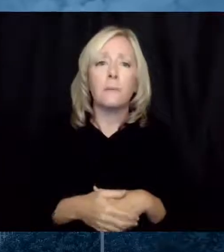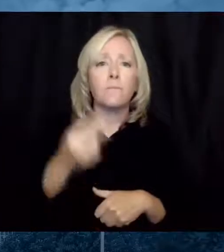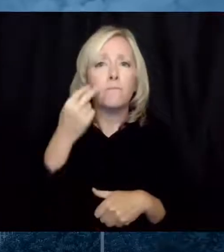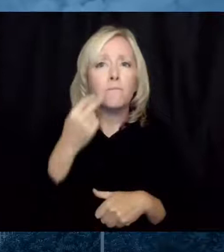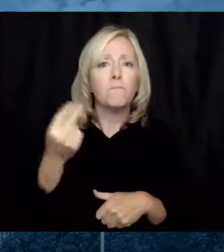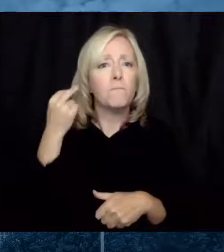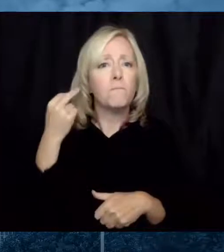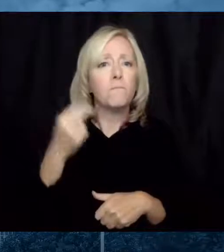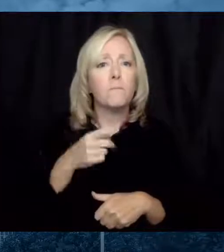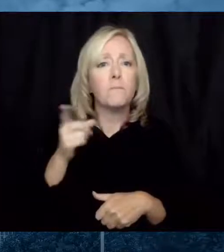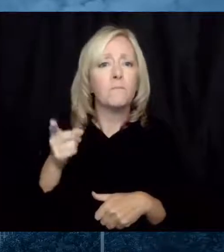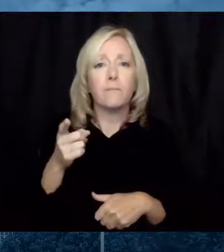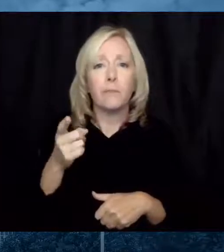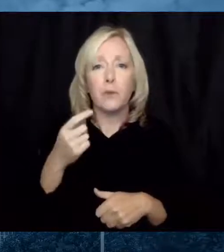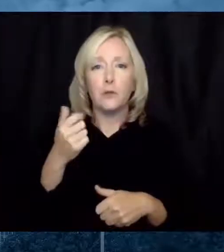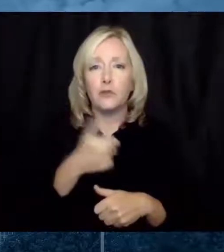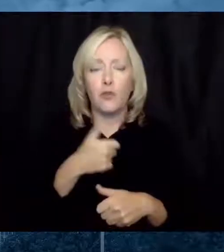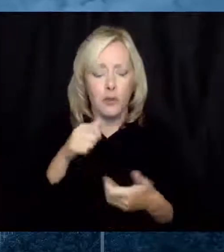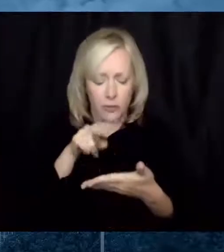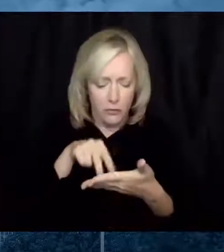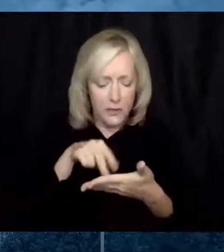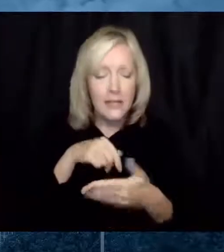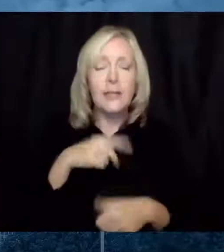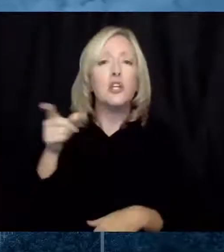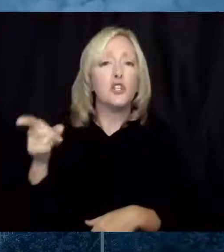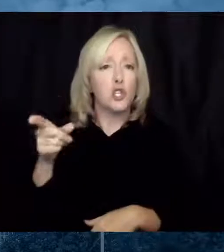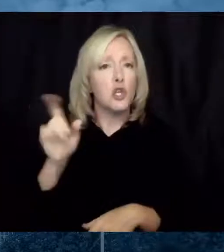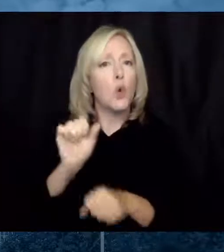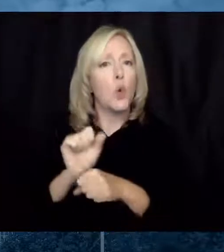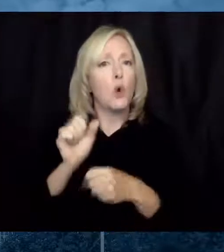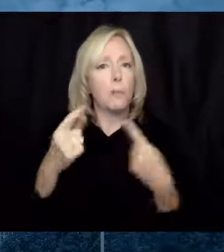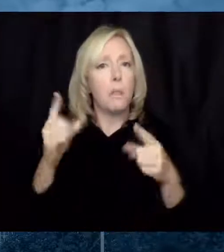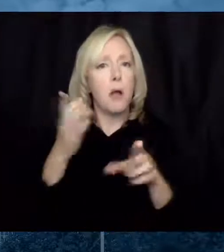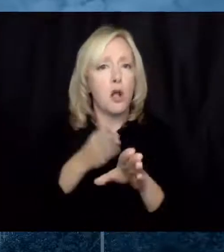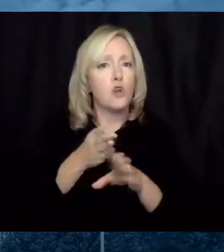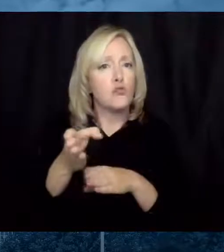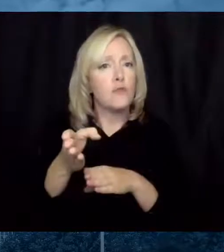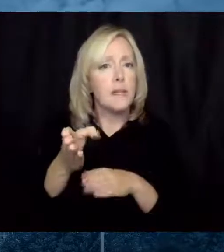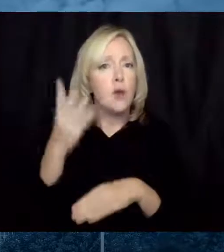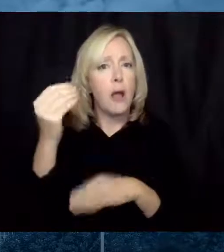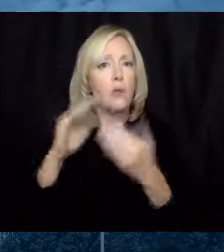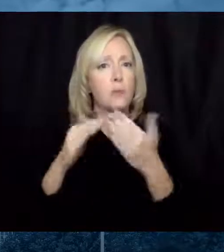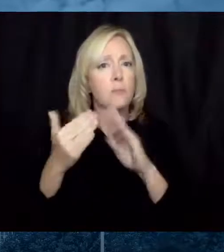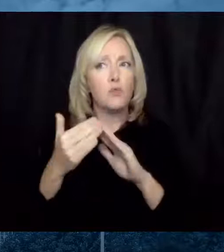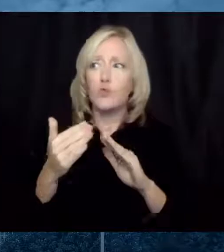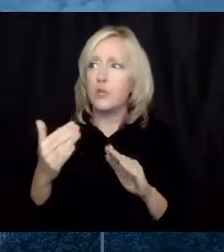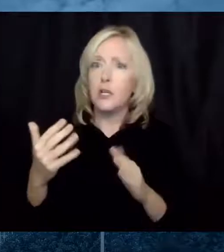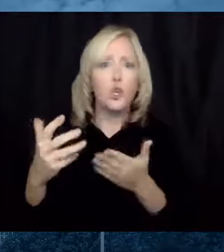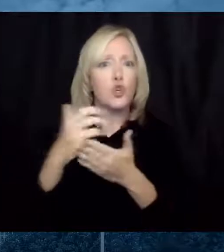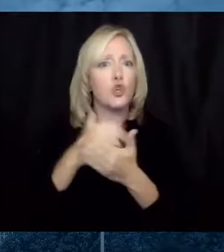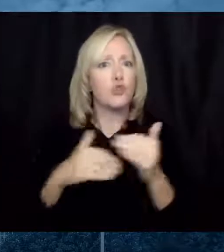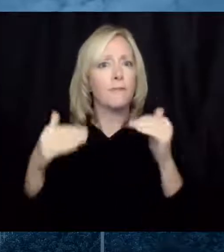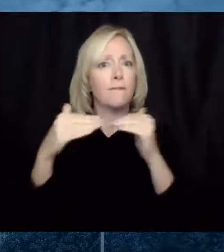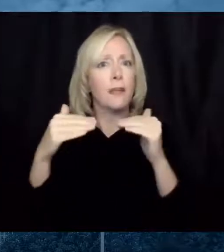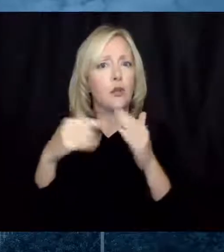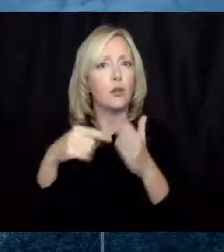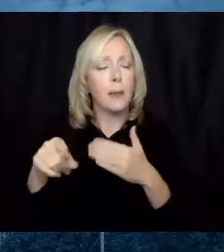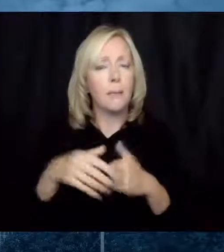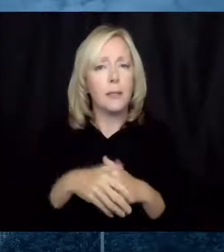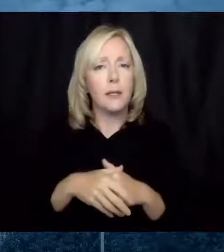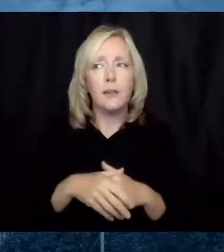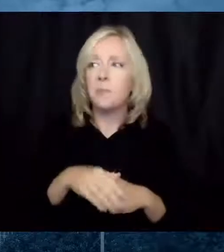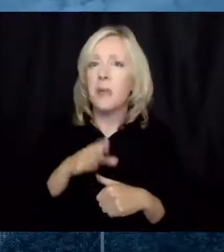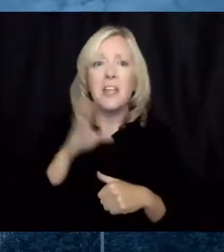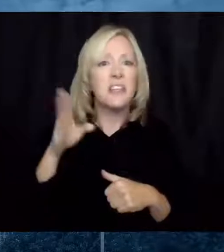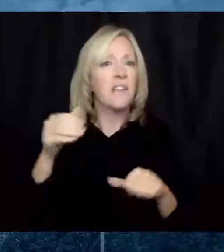I can't read my writing. She had a career in the community with competitive wages. Jamie never gave up, and neither did Deb